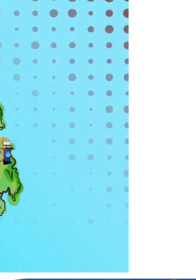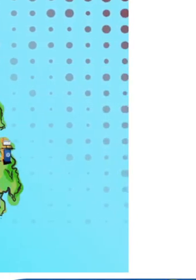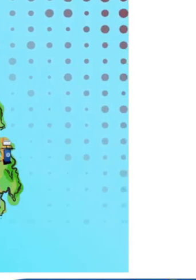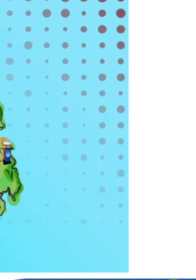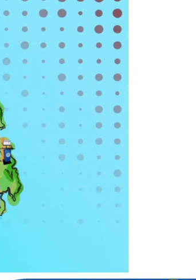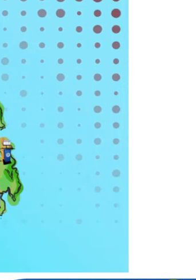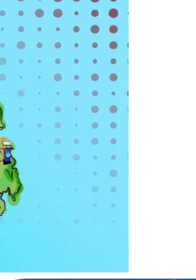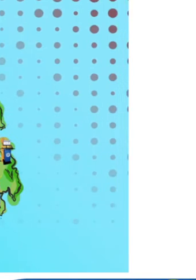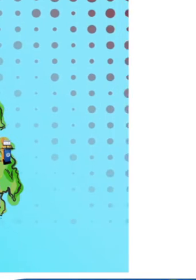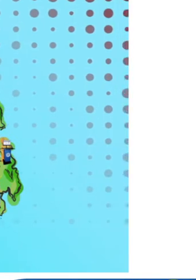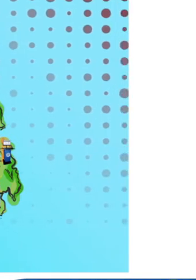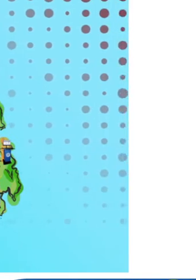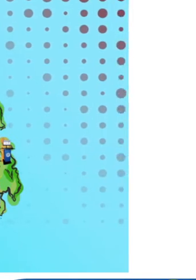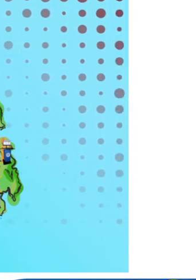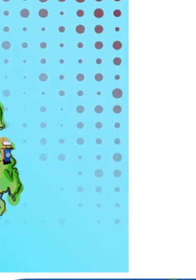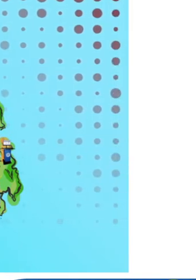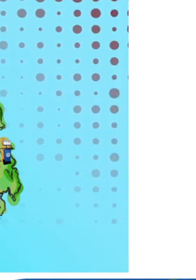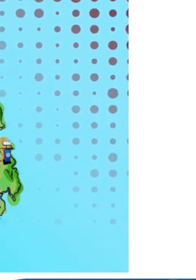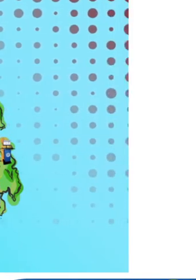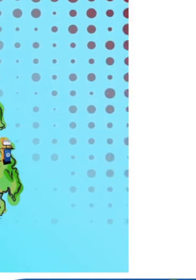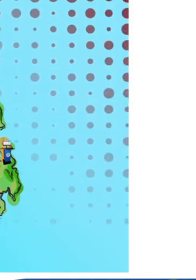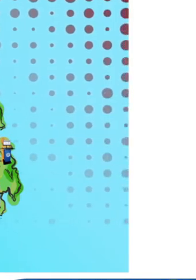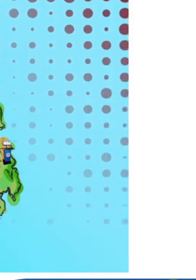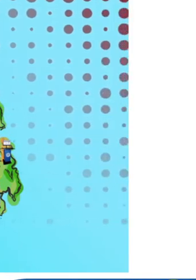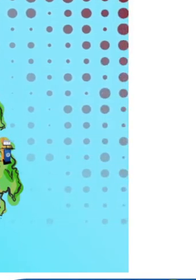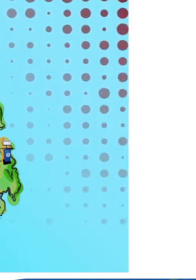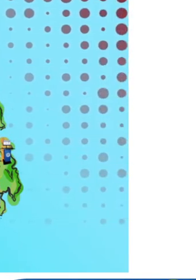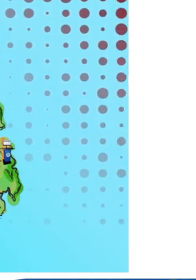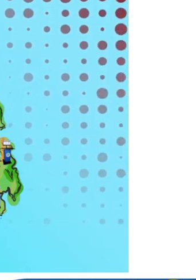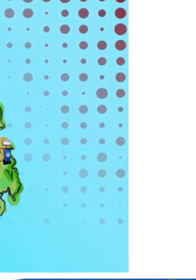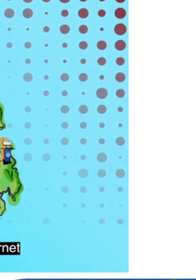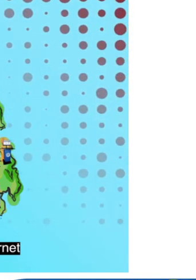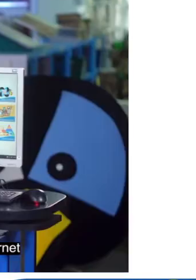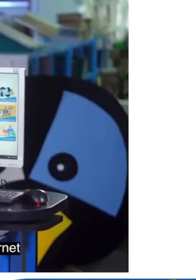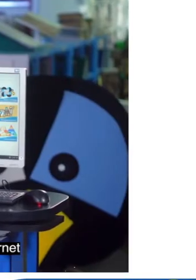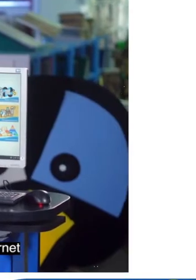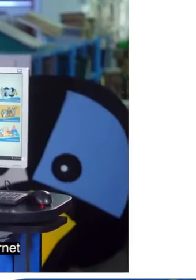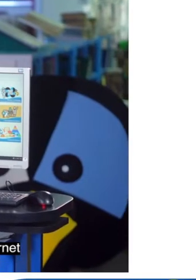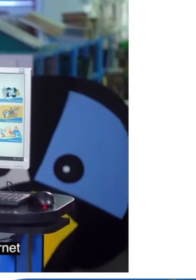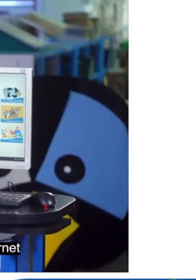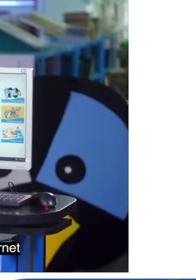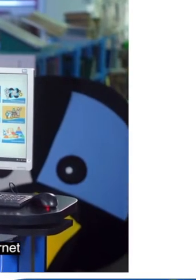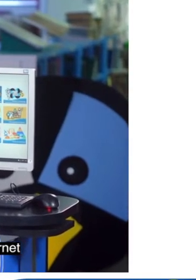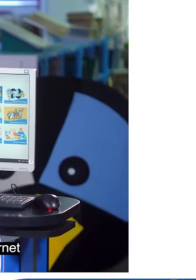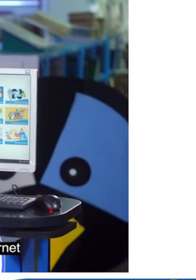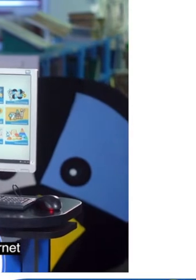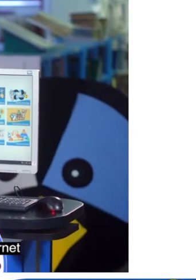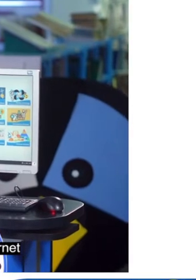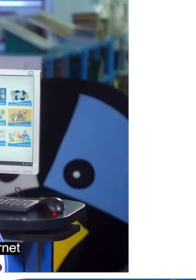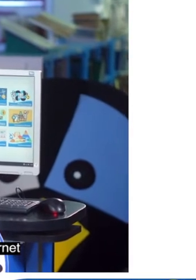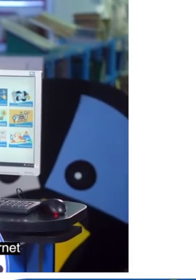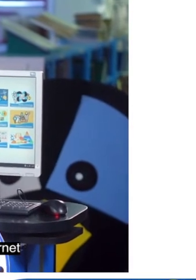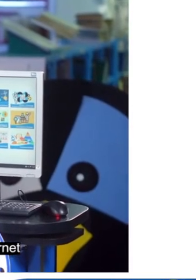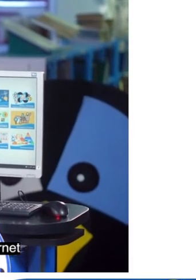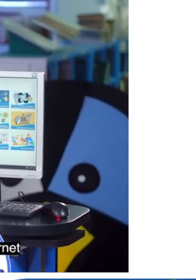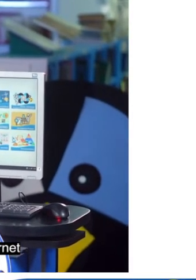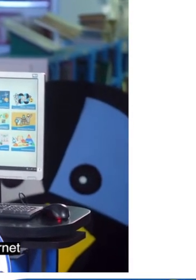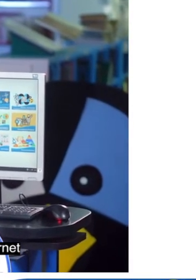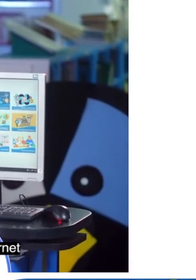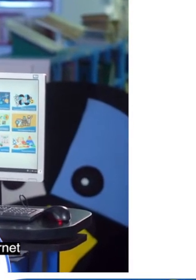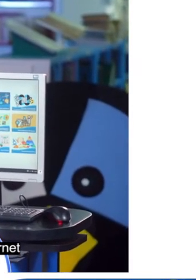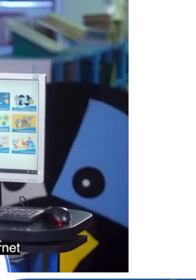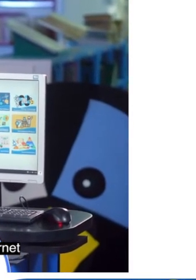5,127 Starbucks pods in all regions in the Philippines. With the intensified presence of